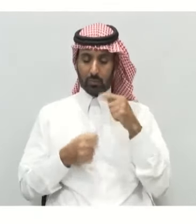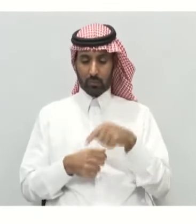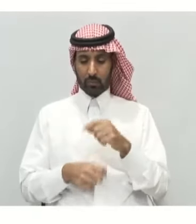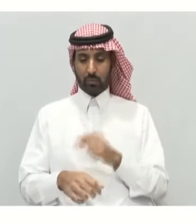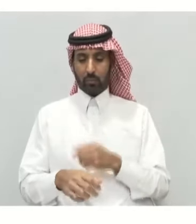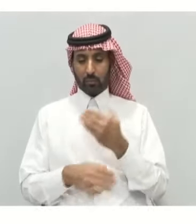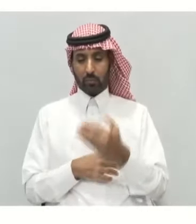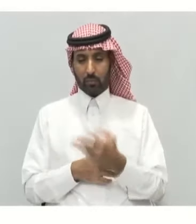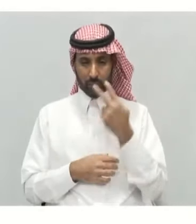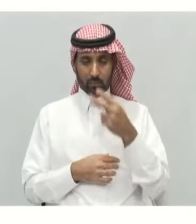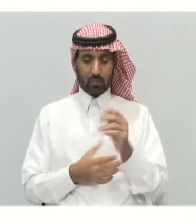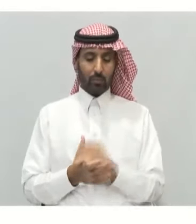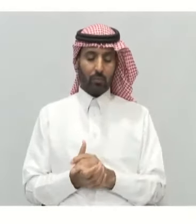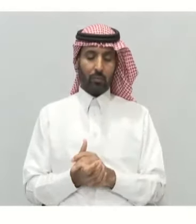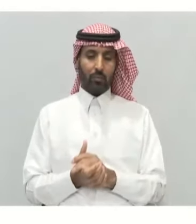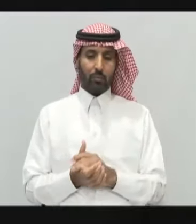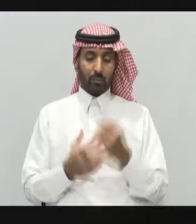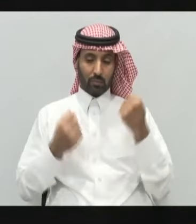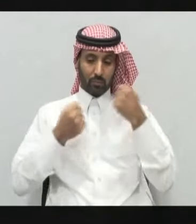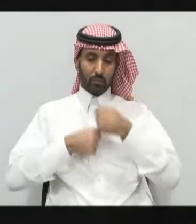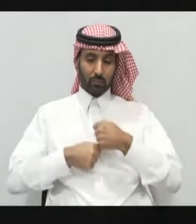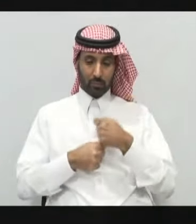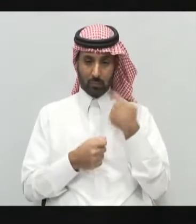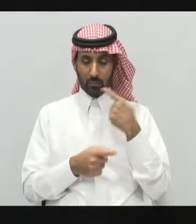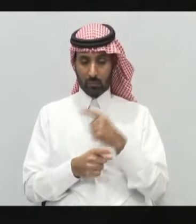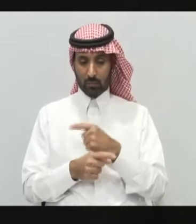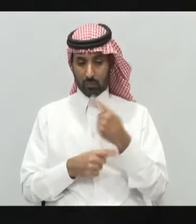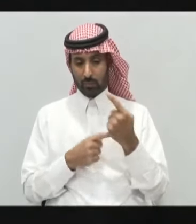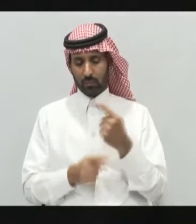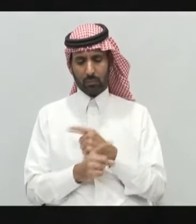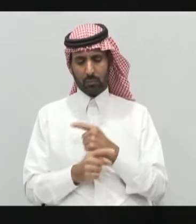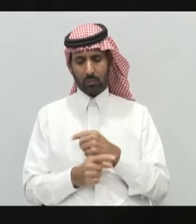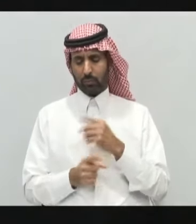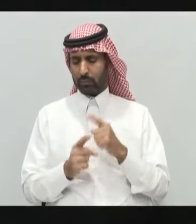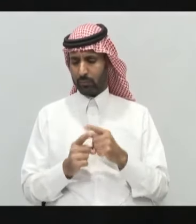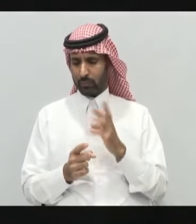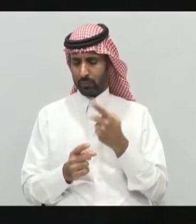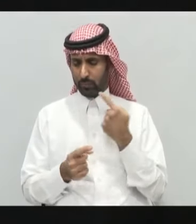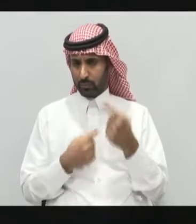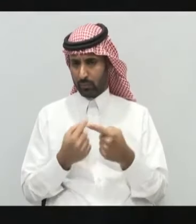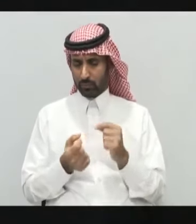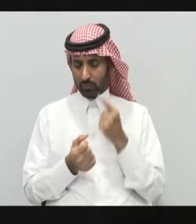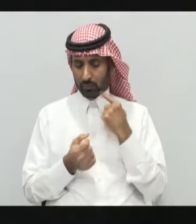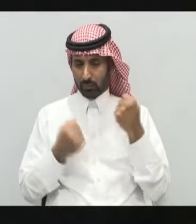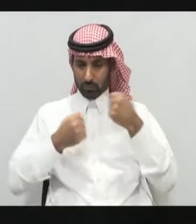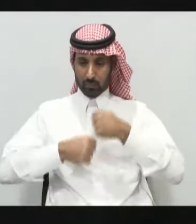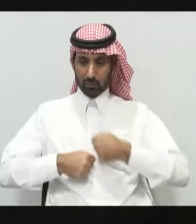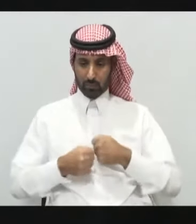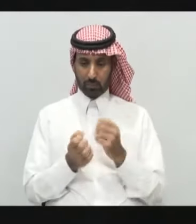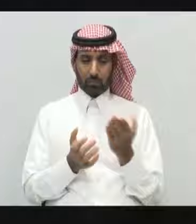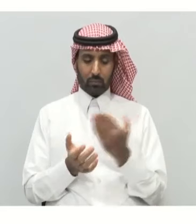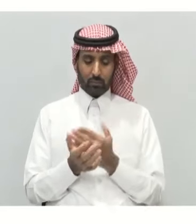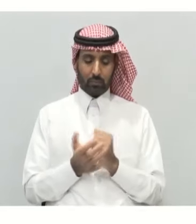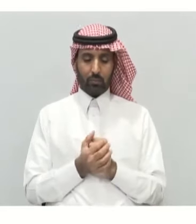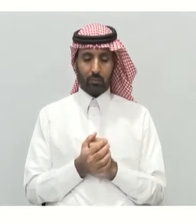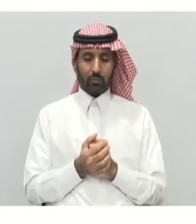have a look at Mr. Dobbs, who teaches math. What do you think he wears always? Very good. Here we can